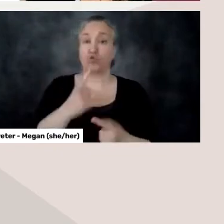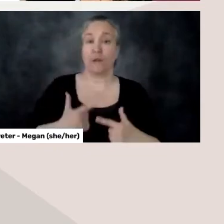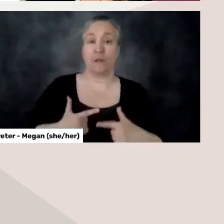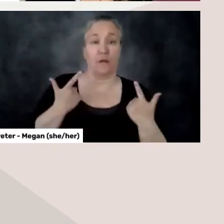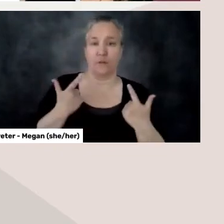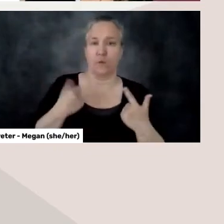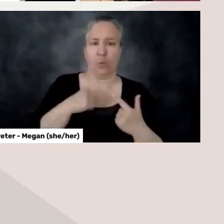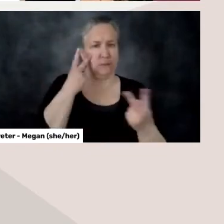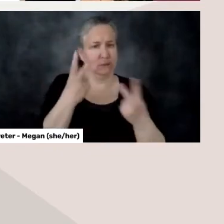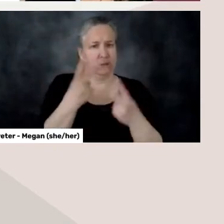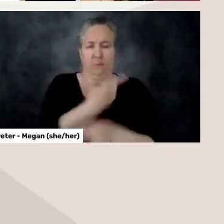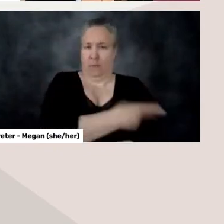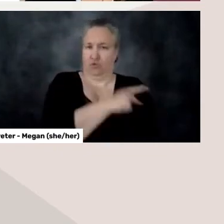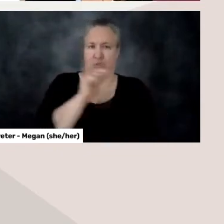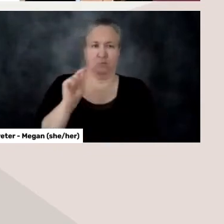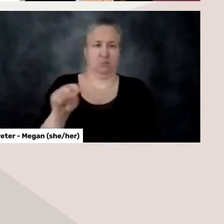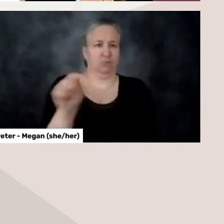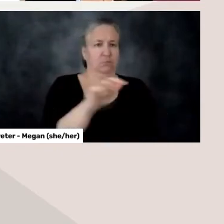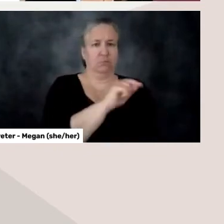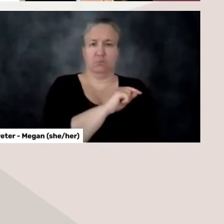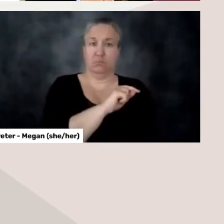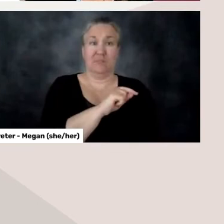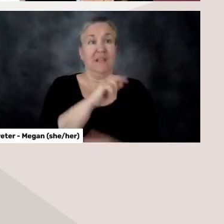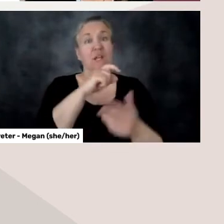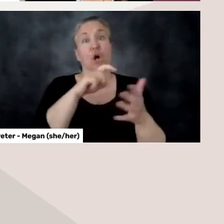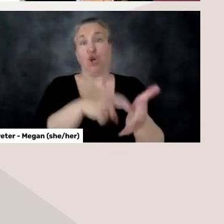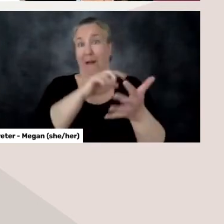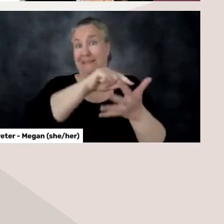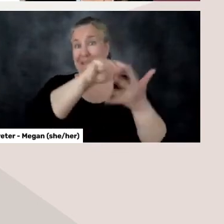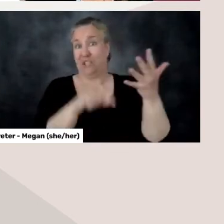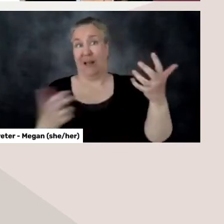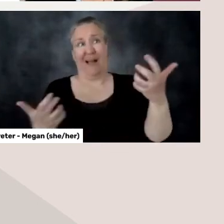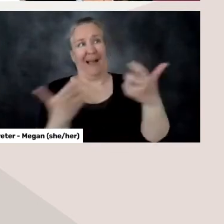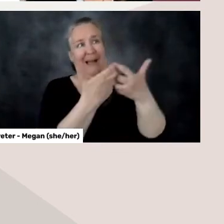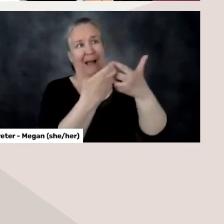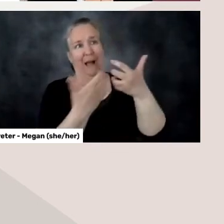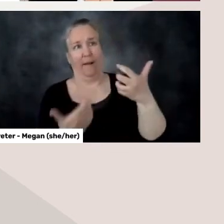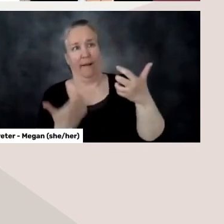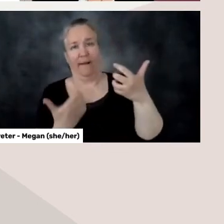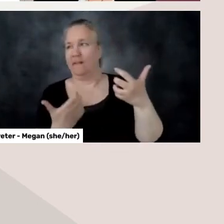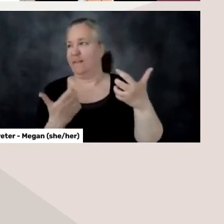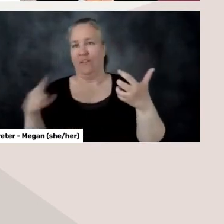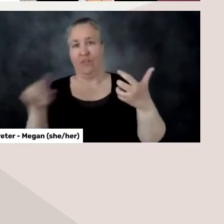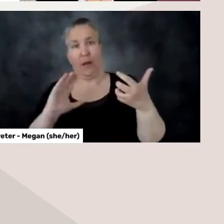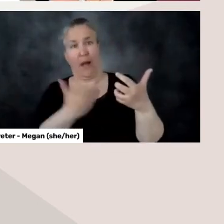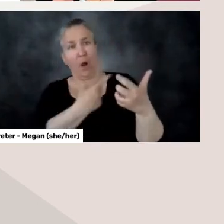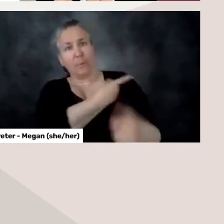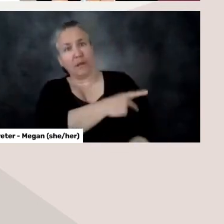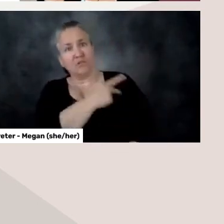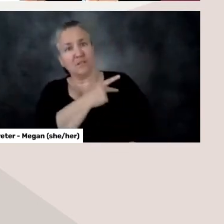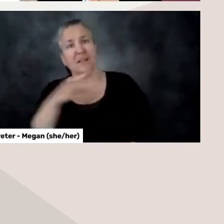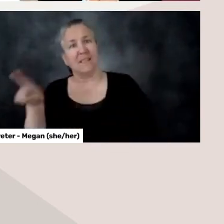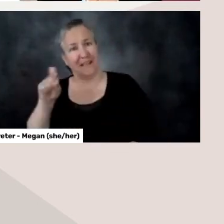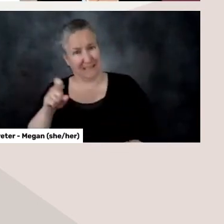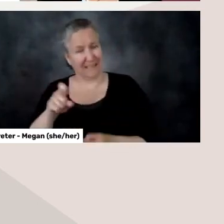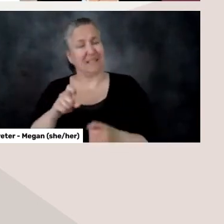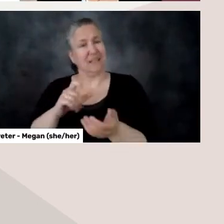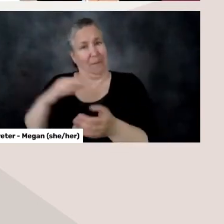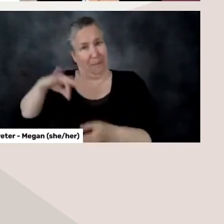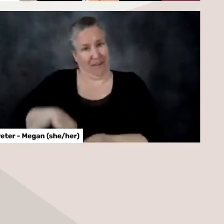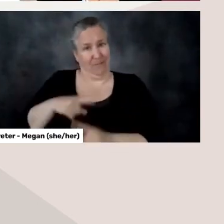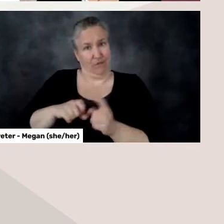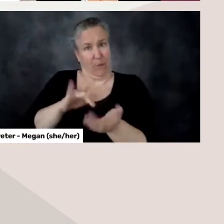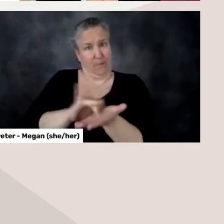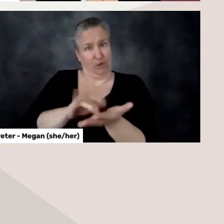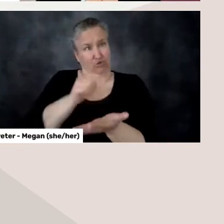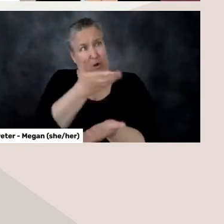we see patients that don't meet those criteria, and those are our patients, and they need to benefit from these drugs. And so then